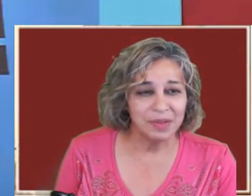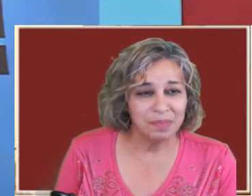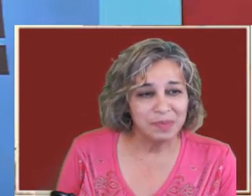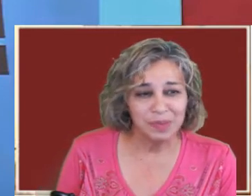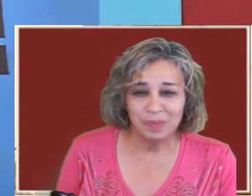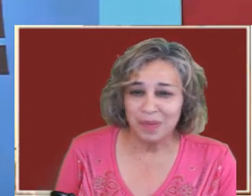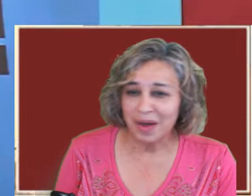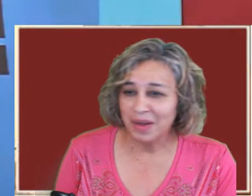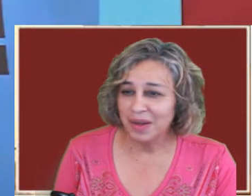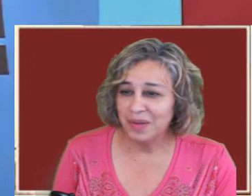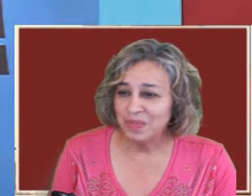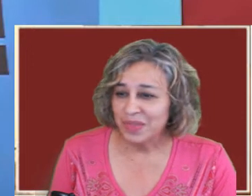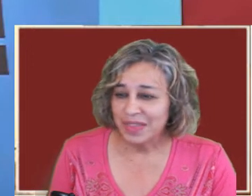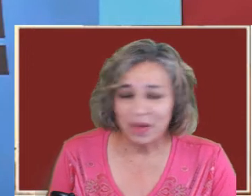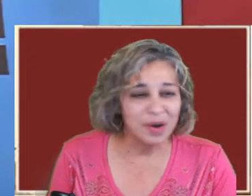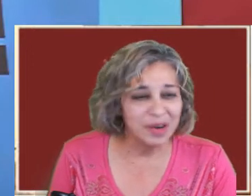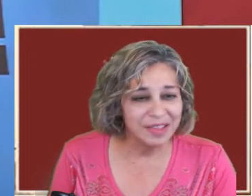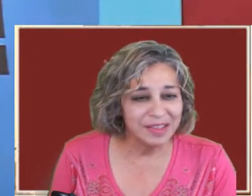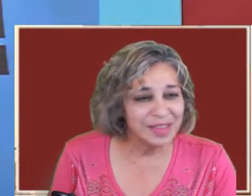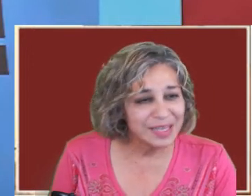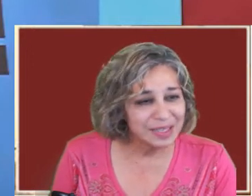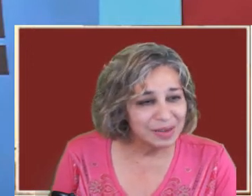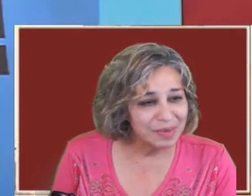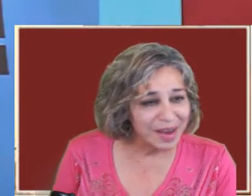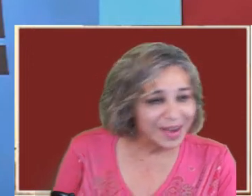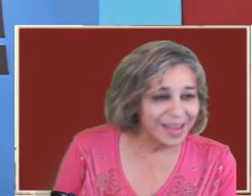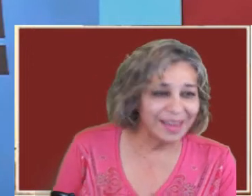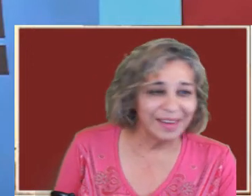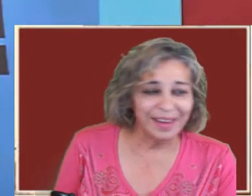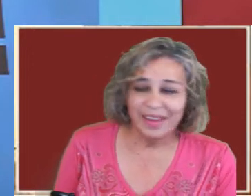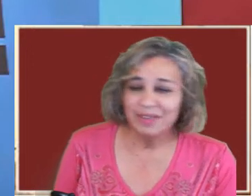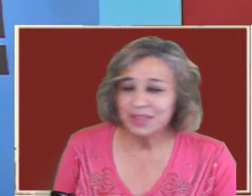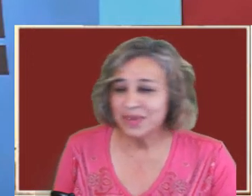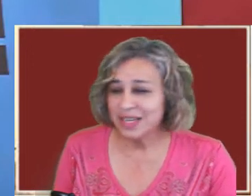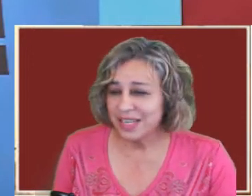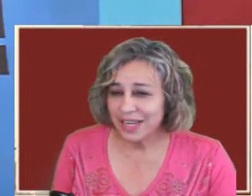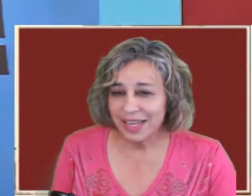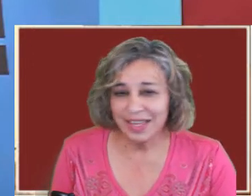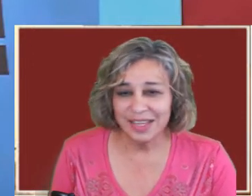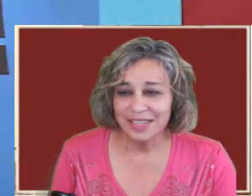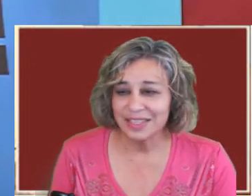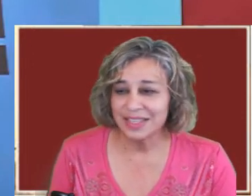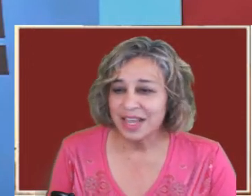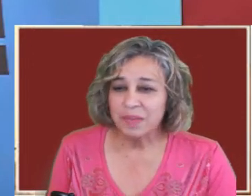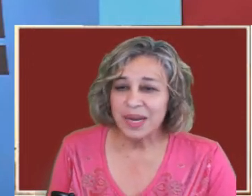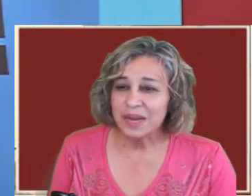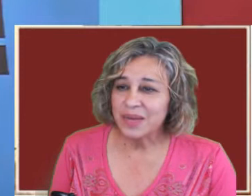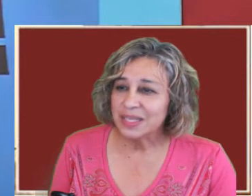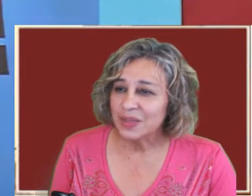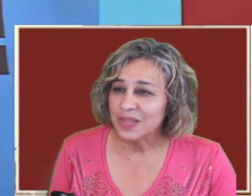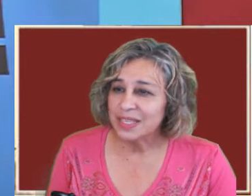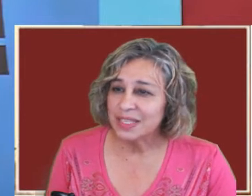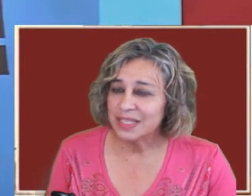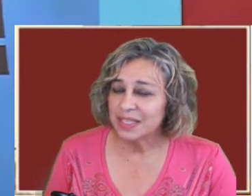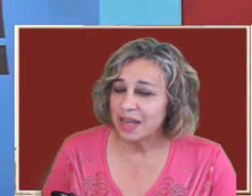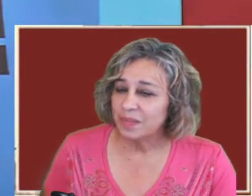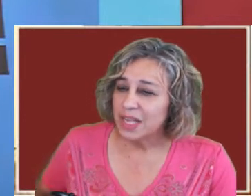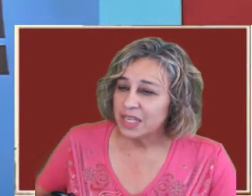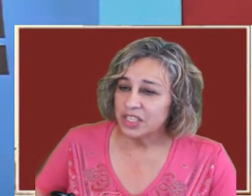on the people that were earning the least already. It was ridiculous. But anyway, so this